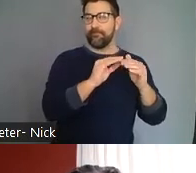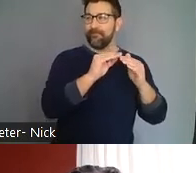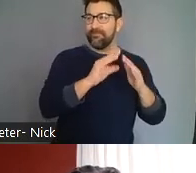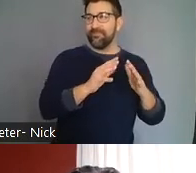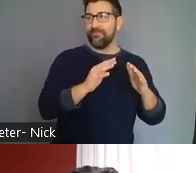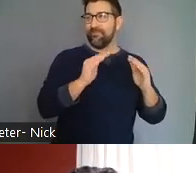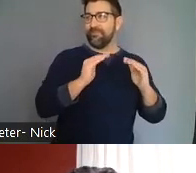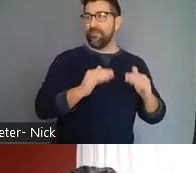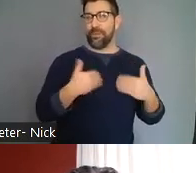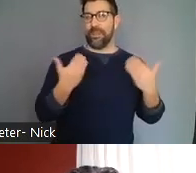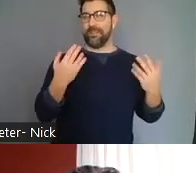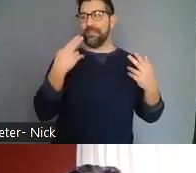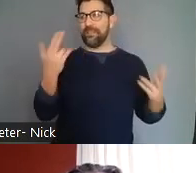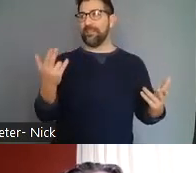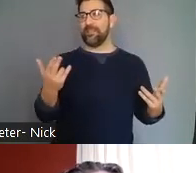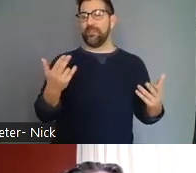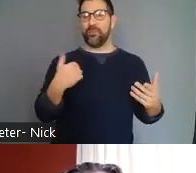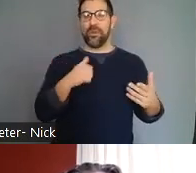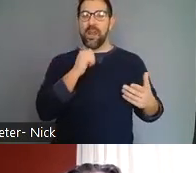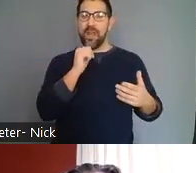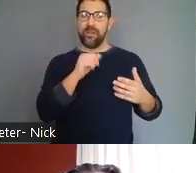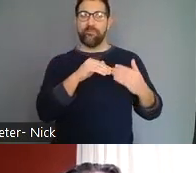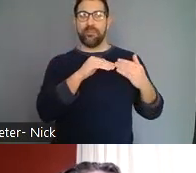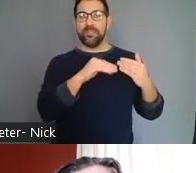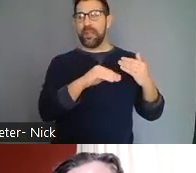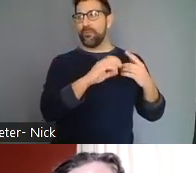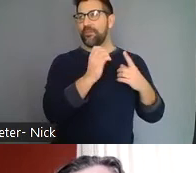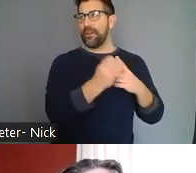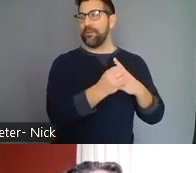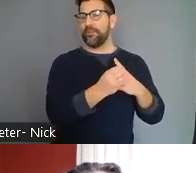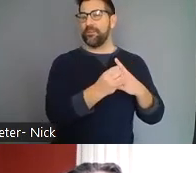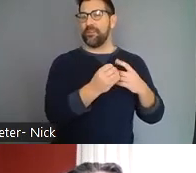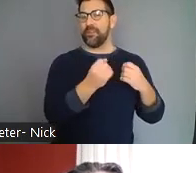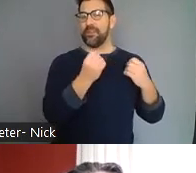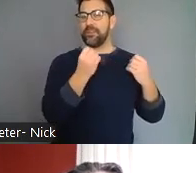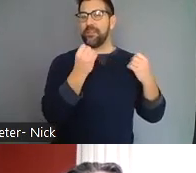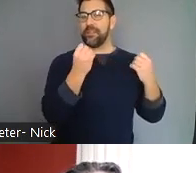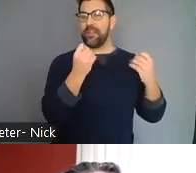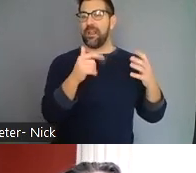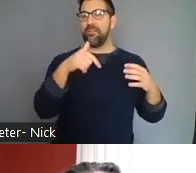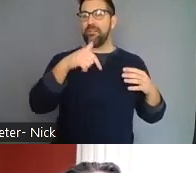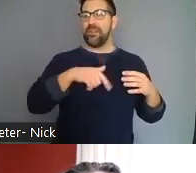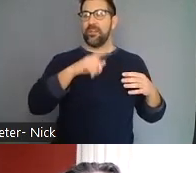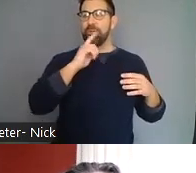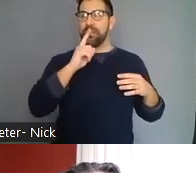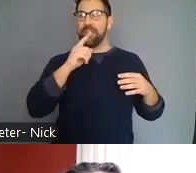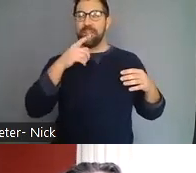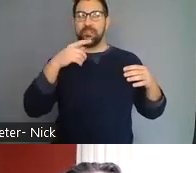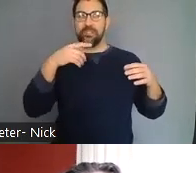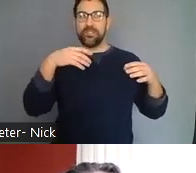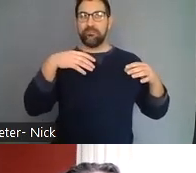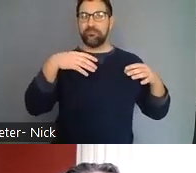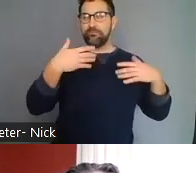it's not the most stable environment. Like a lot of this has been sort of us playing it by ear